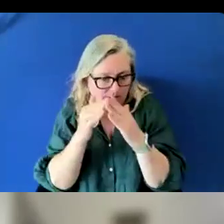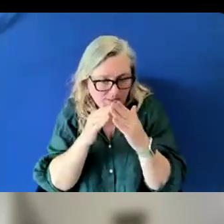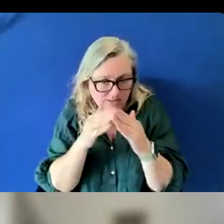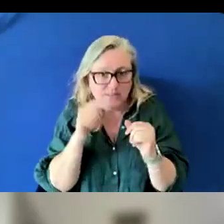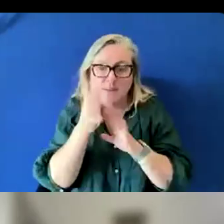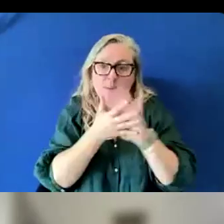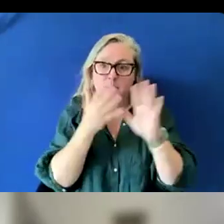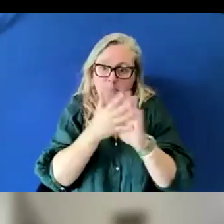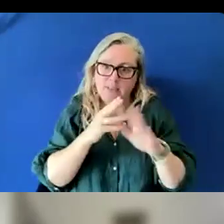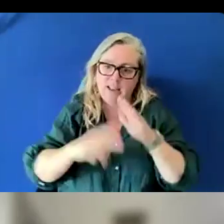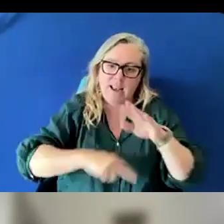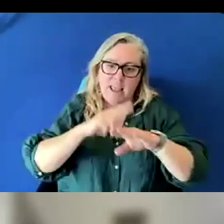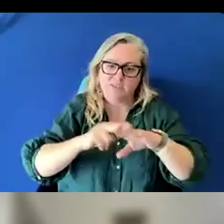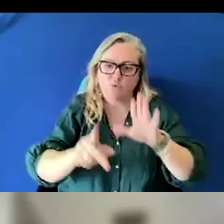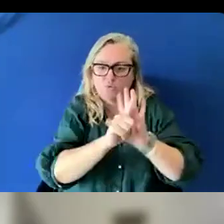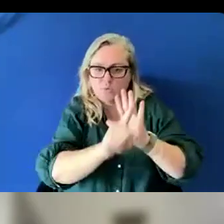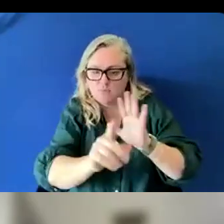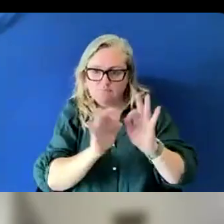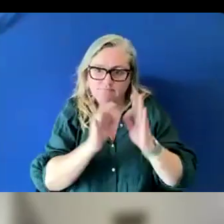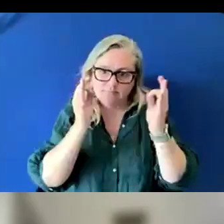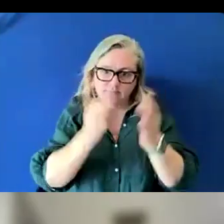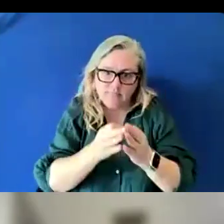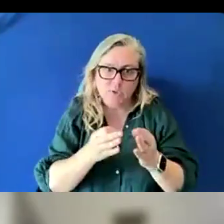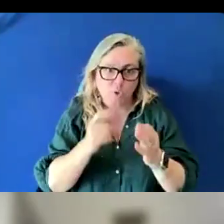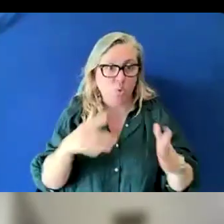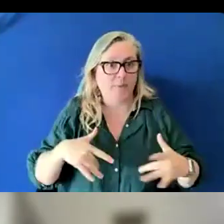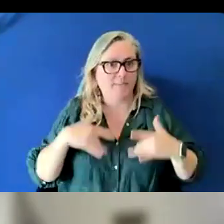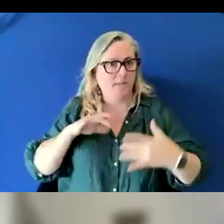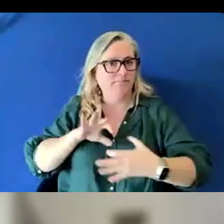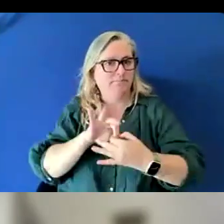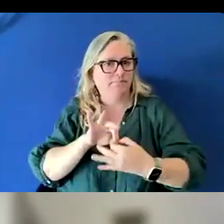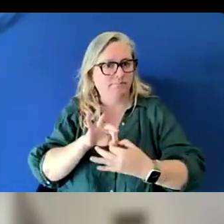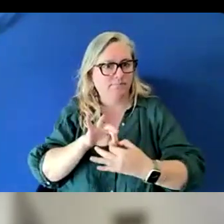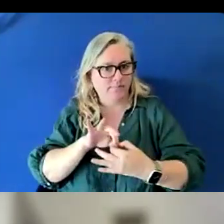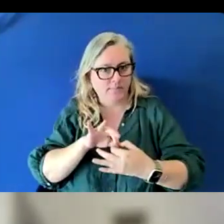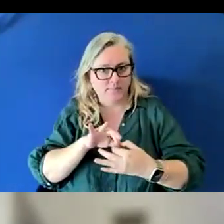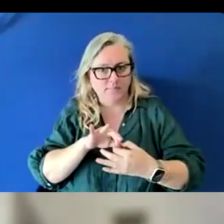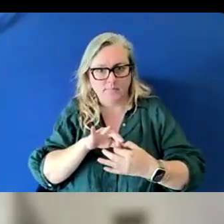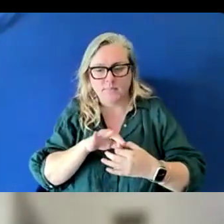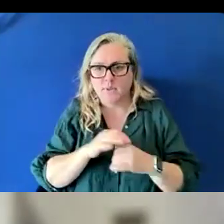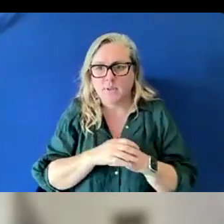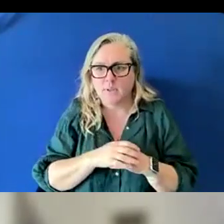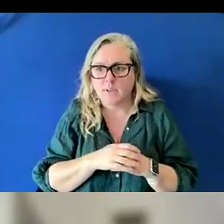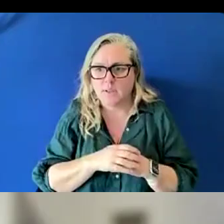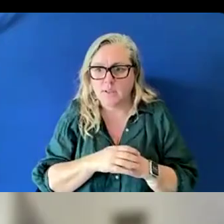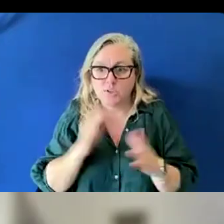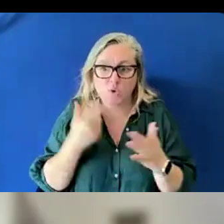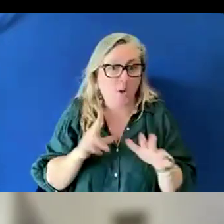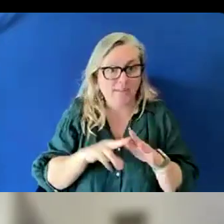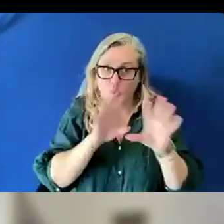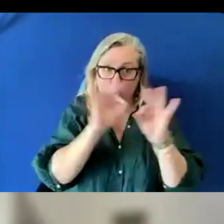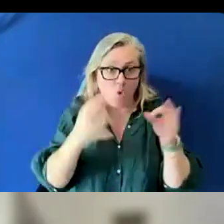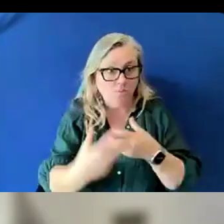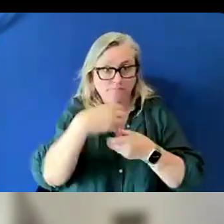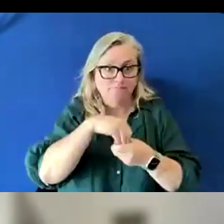representative organisation is all about, is feeling part of something. So, if you aren't currently a part of CYDA or part